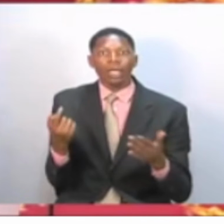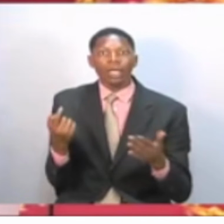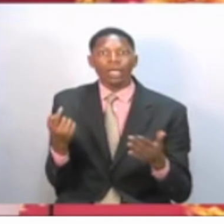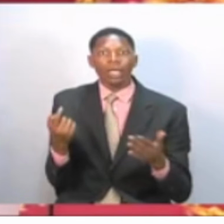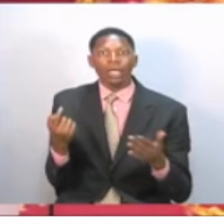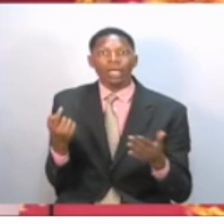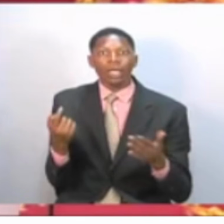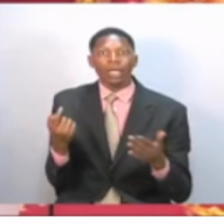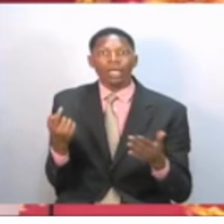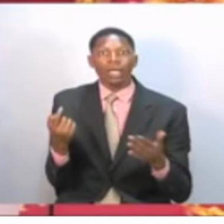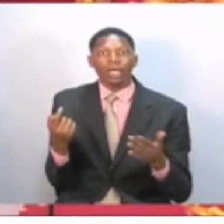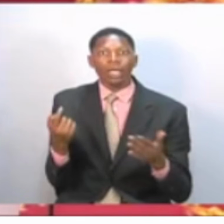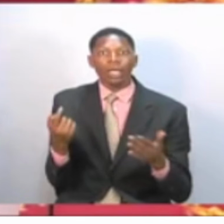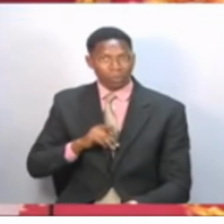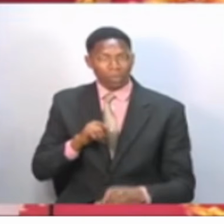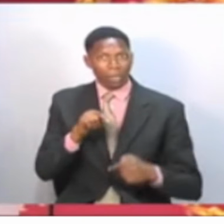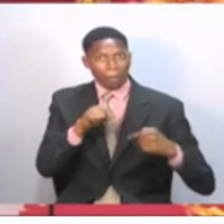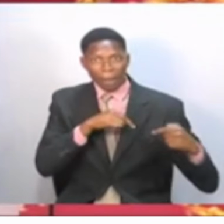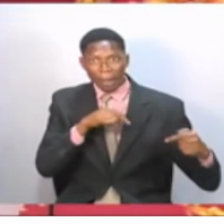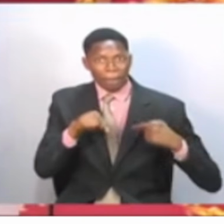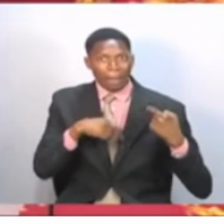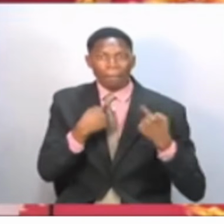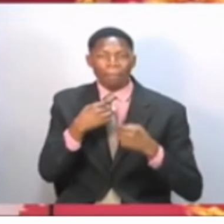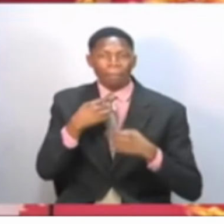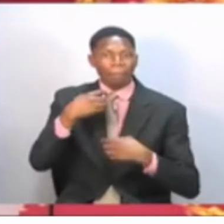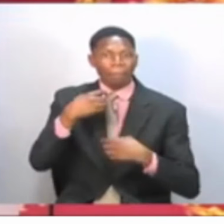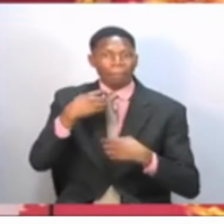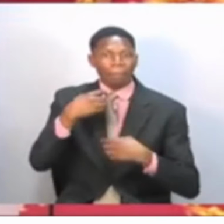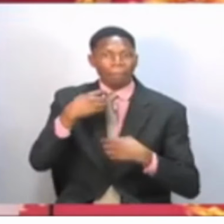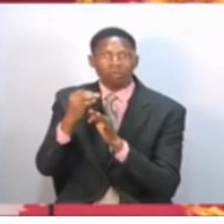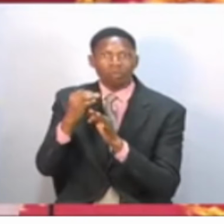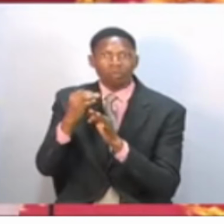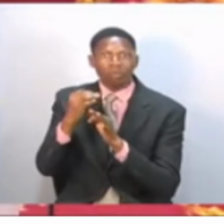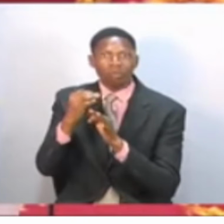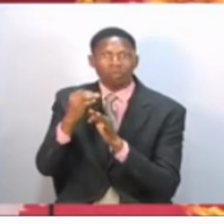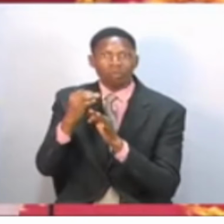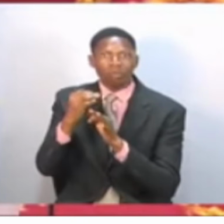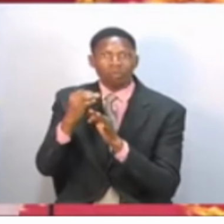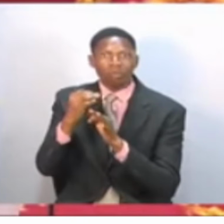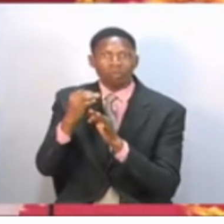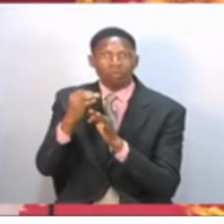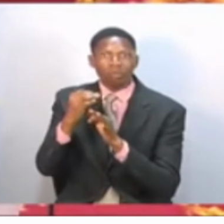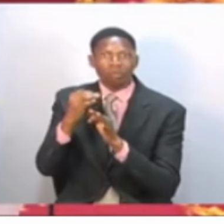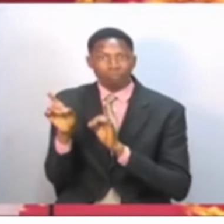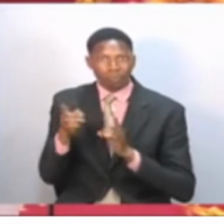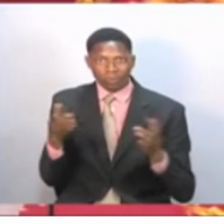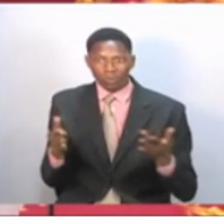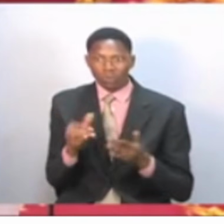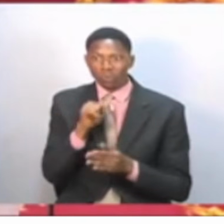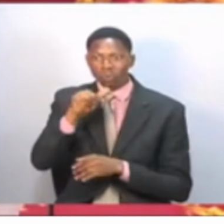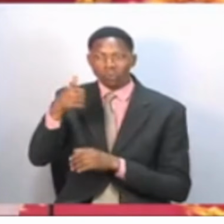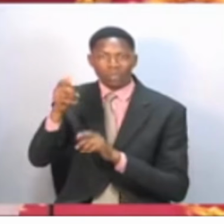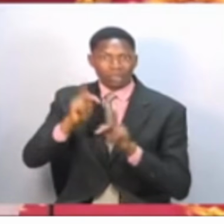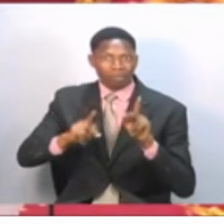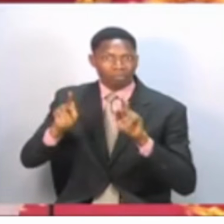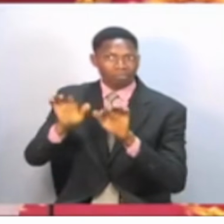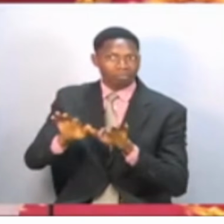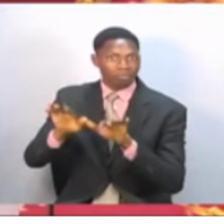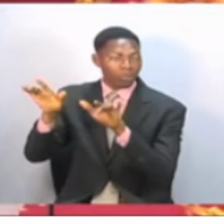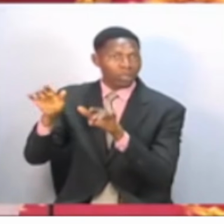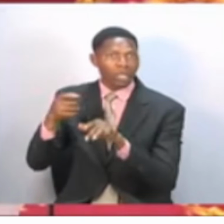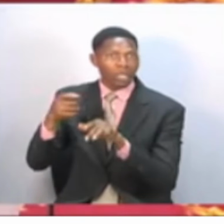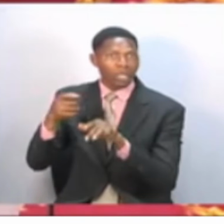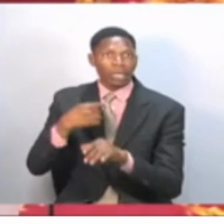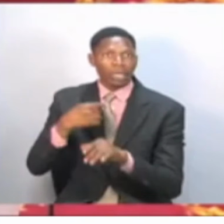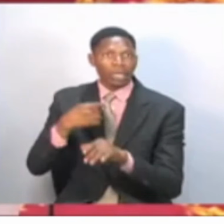debate, the formulation of policy of anything that has to do with governance stands here and not anybody outside. And I want to take the opportunity to